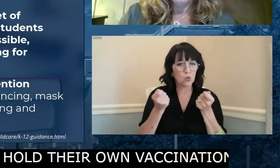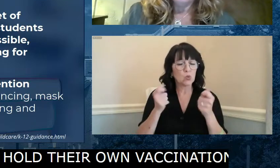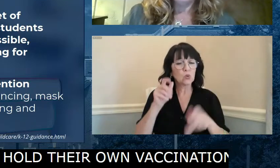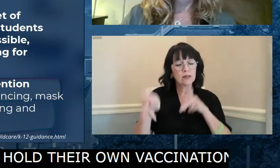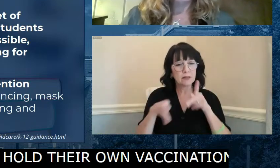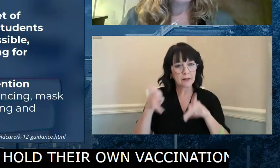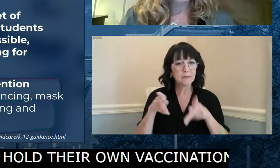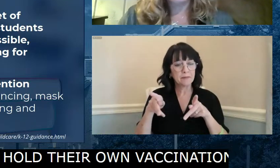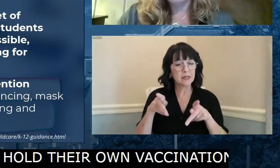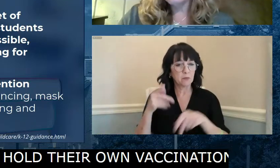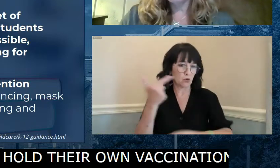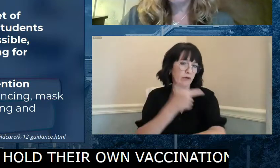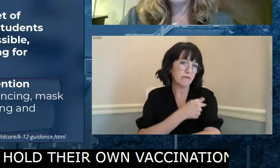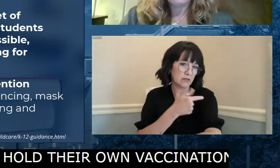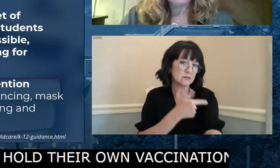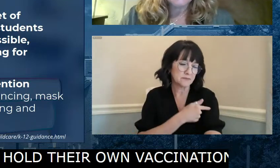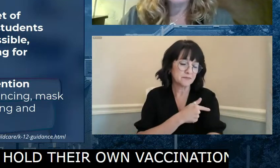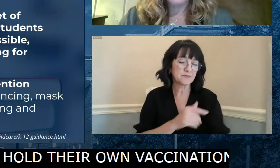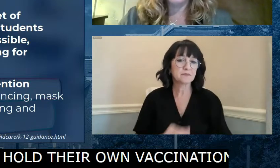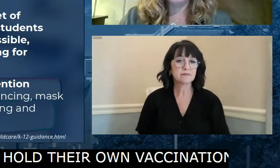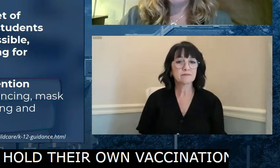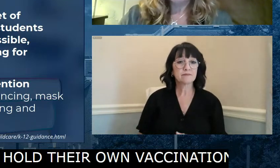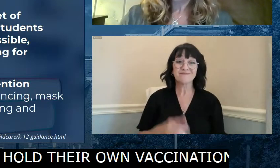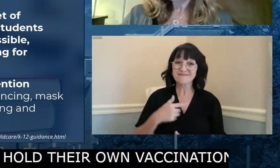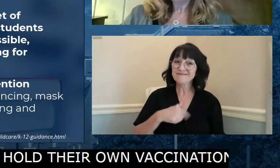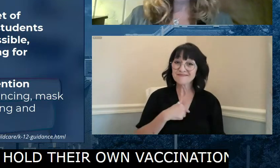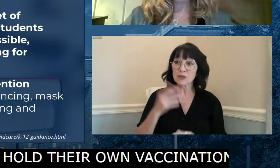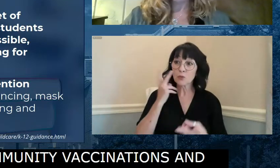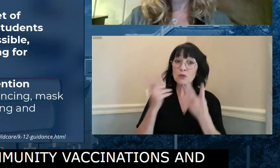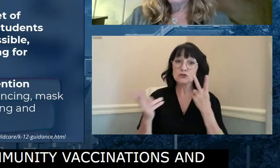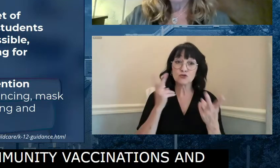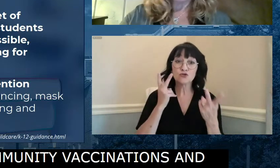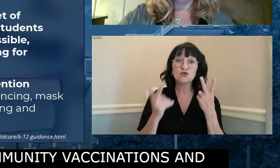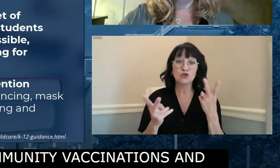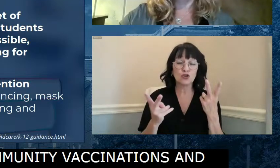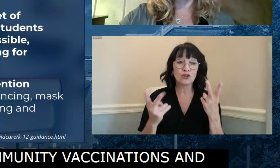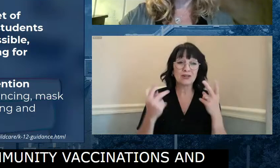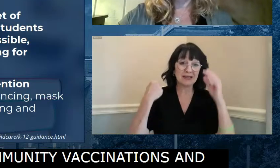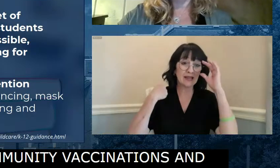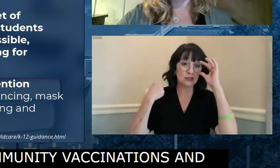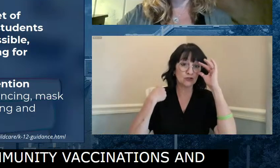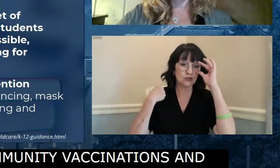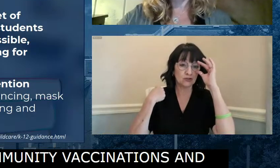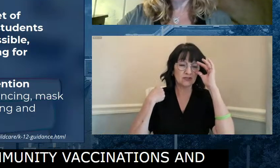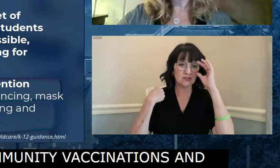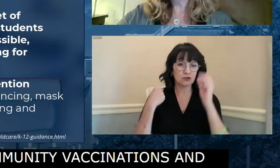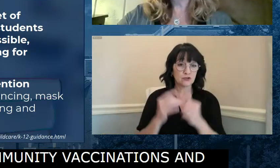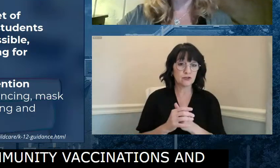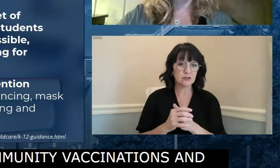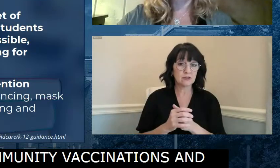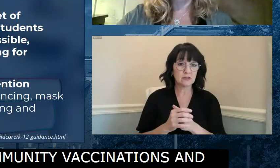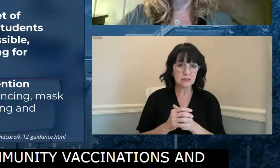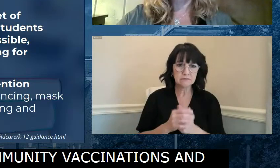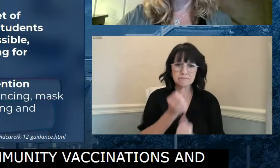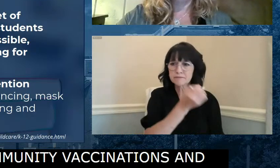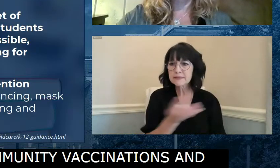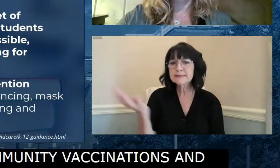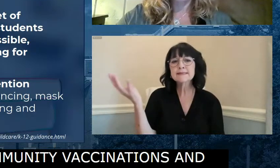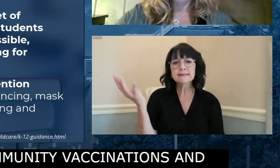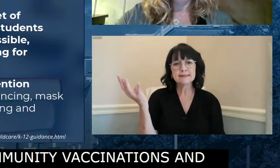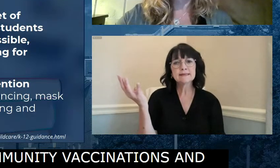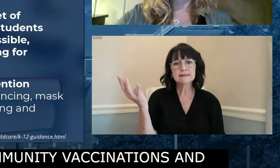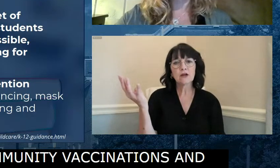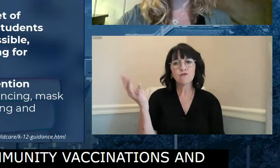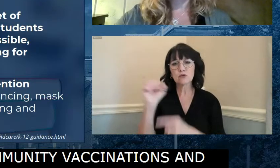vaccinations. And additionally, as we saw last year, that there were a number of cases among athletic